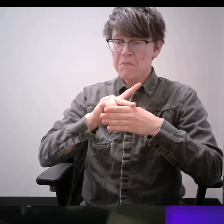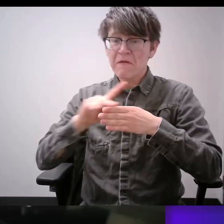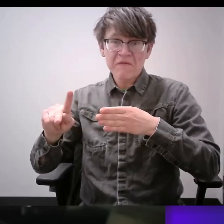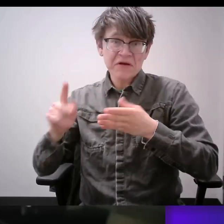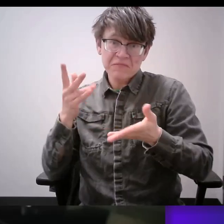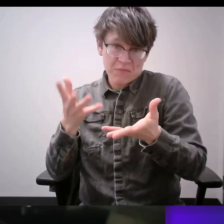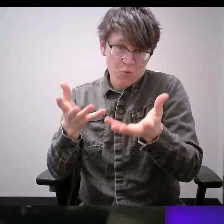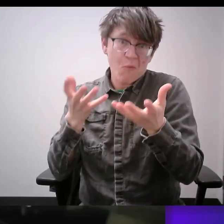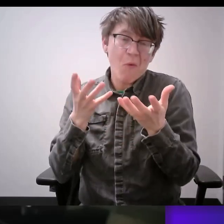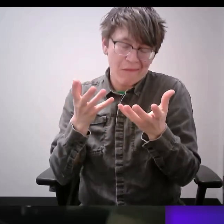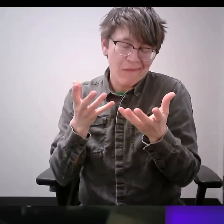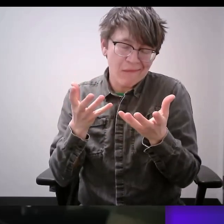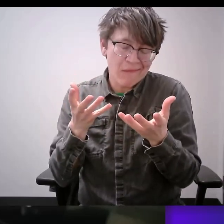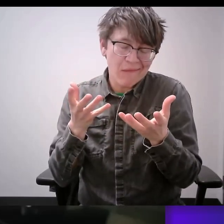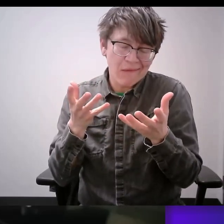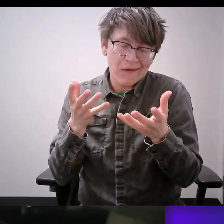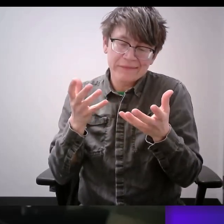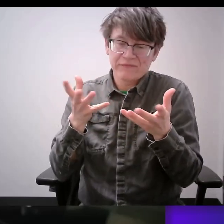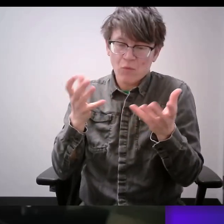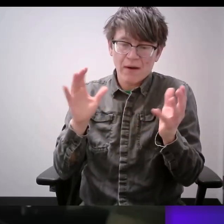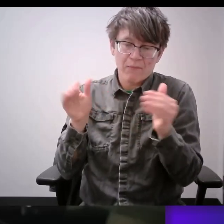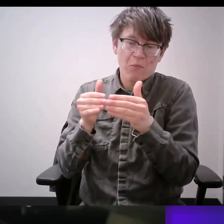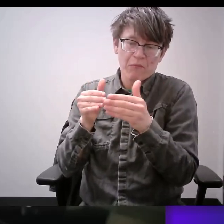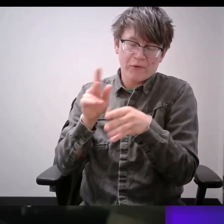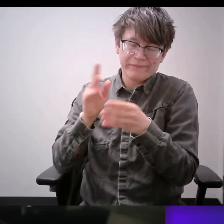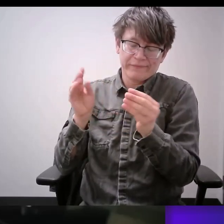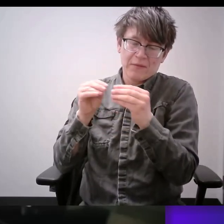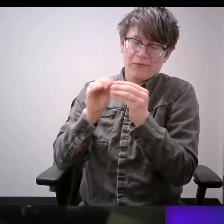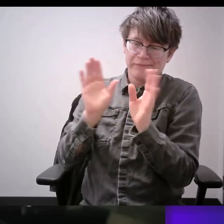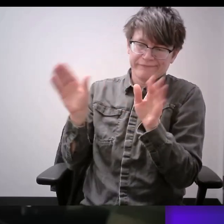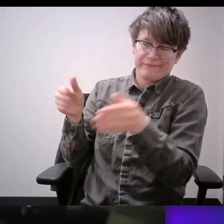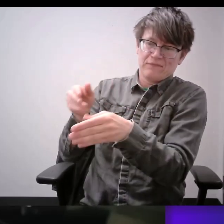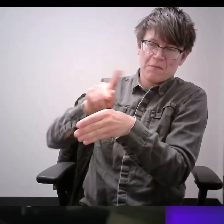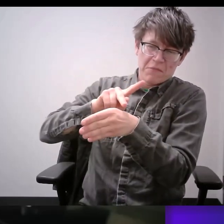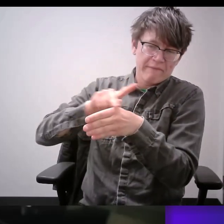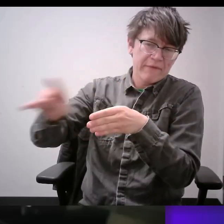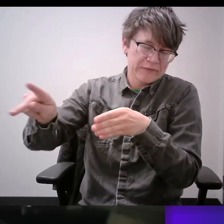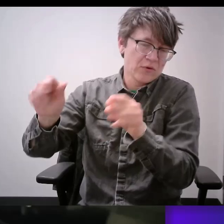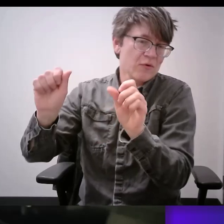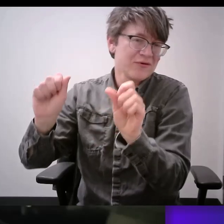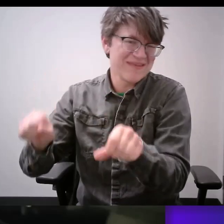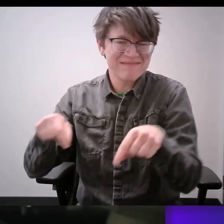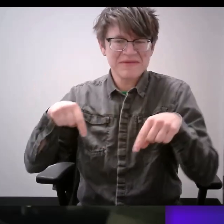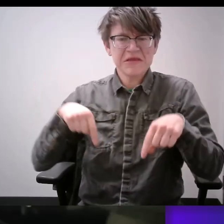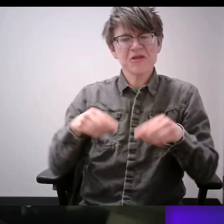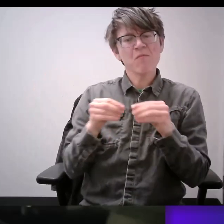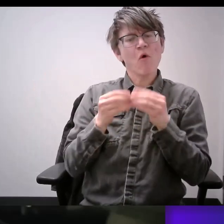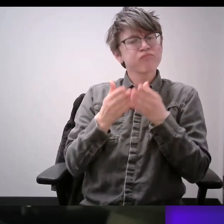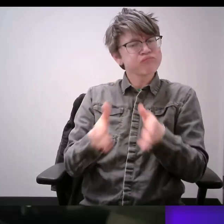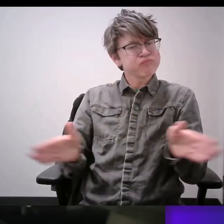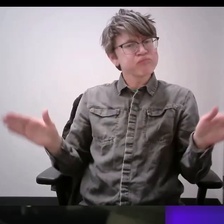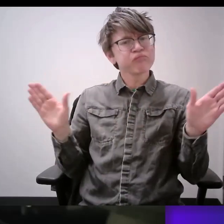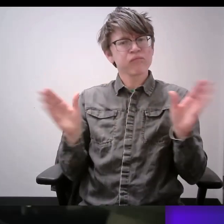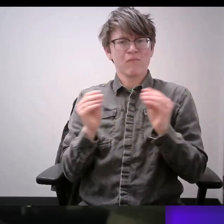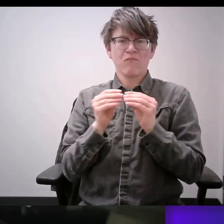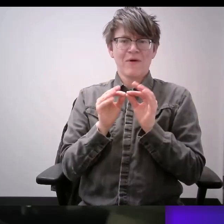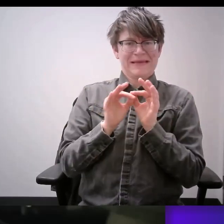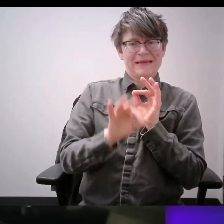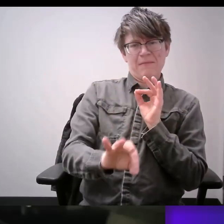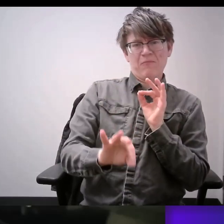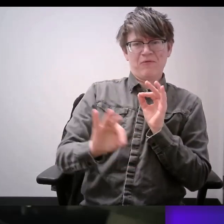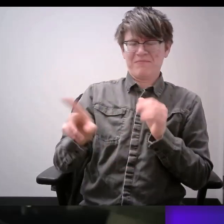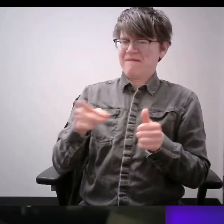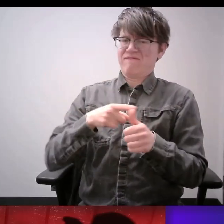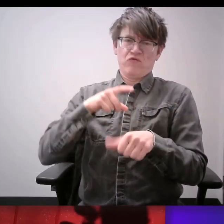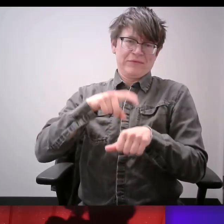in the links below to going more of that professional route. But this video is going to kind of look at the broad overview of what you need to think about doing your first